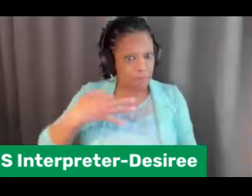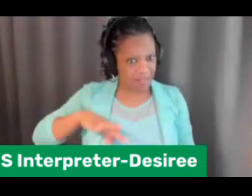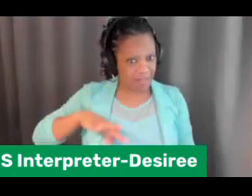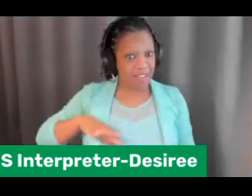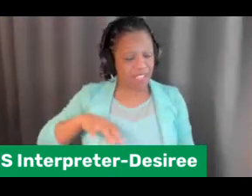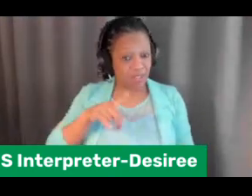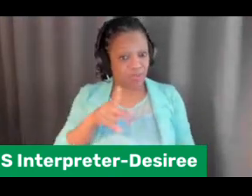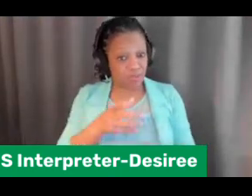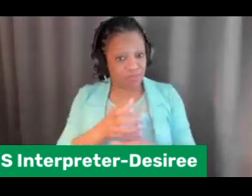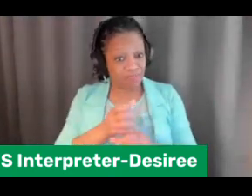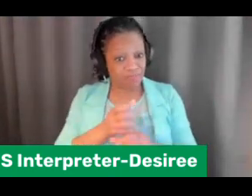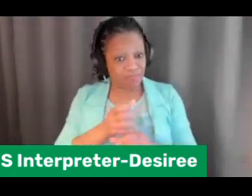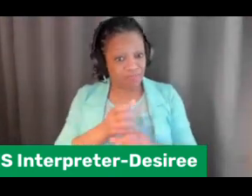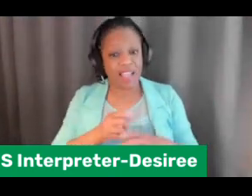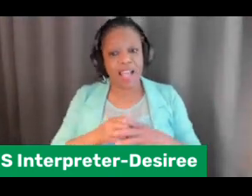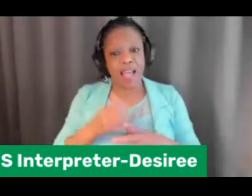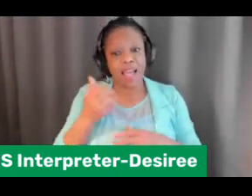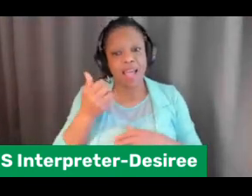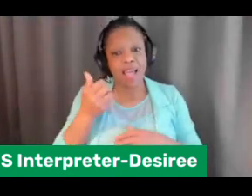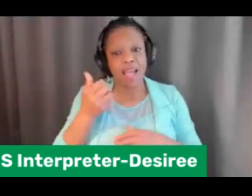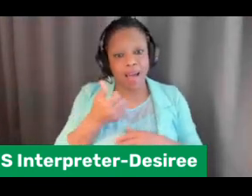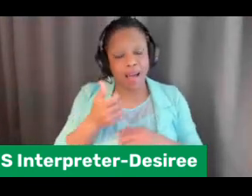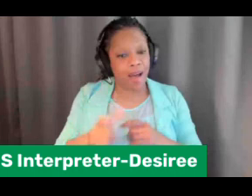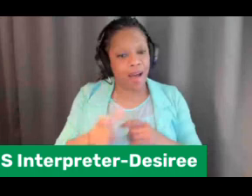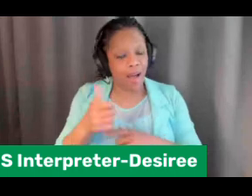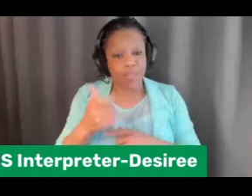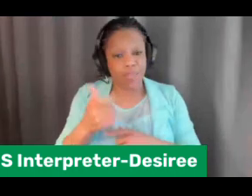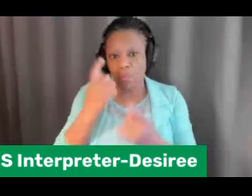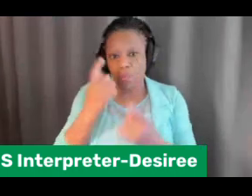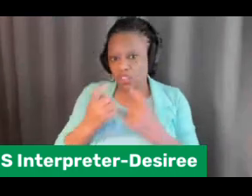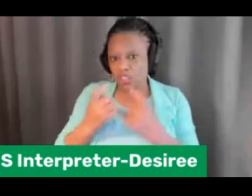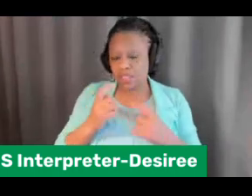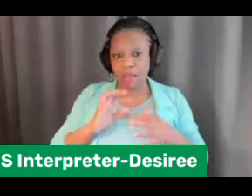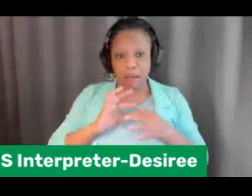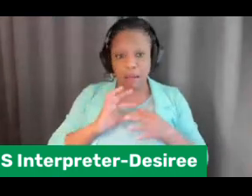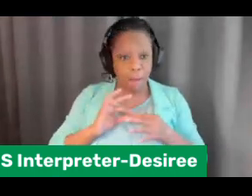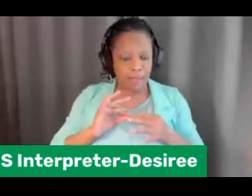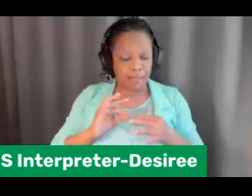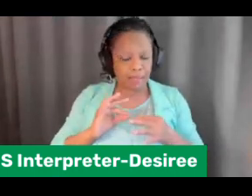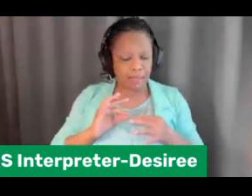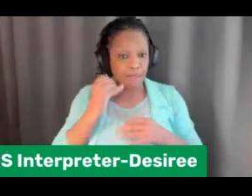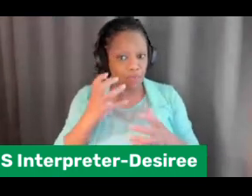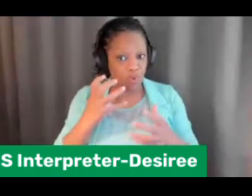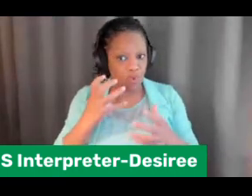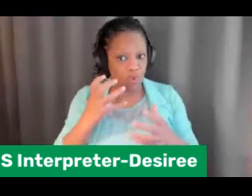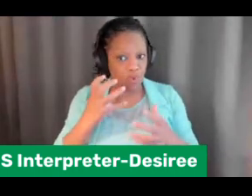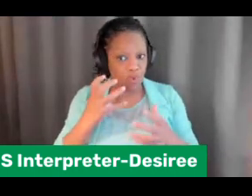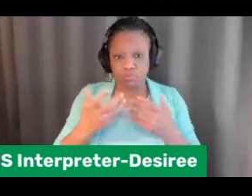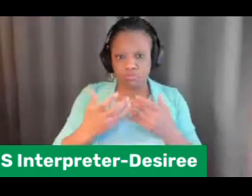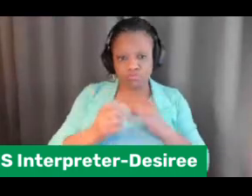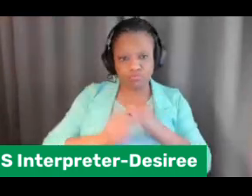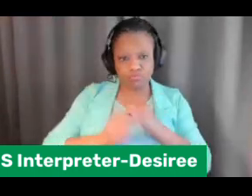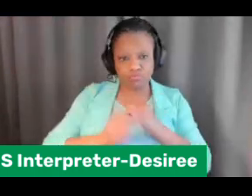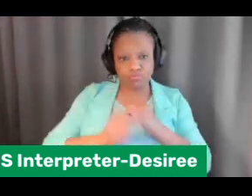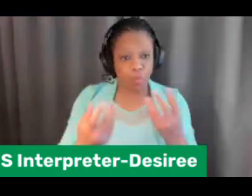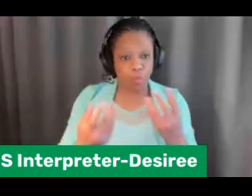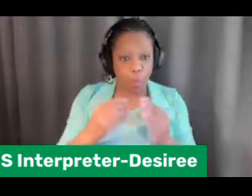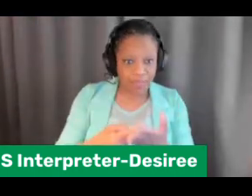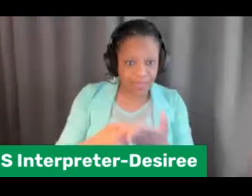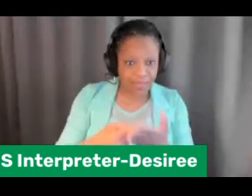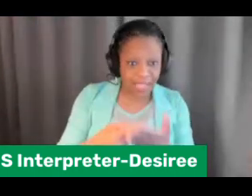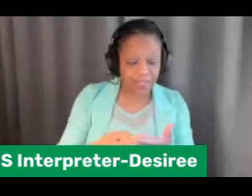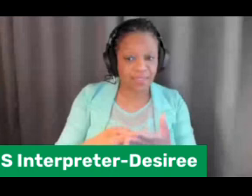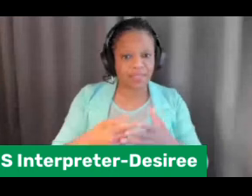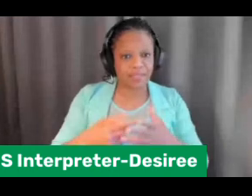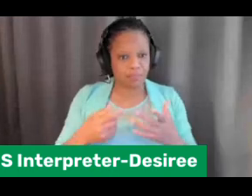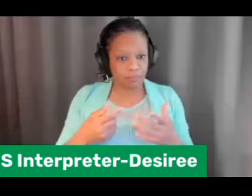y'all. If you have any other questions for me, comments, you want to just rap about this, you want to learn more, you want to read the paper, you didn't get the link, hit